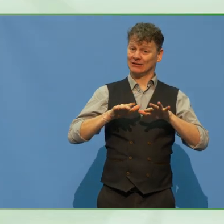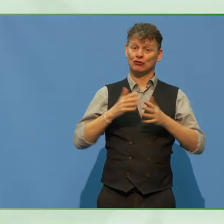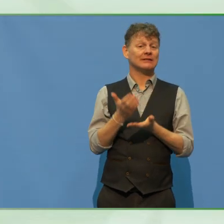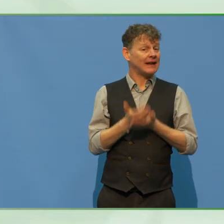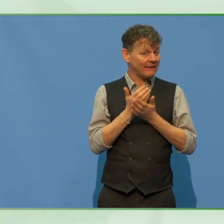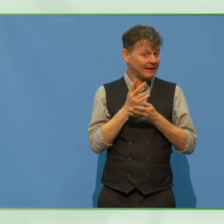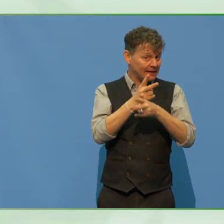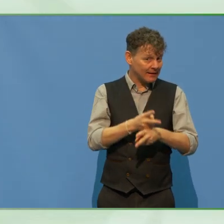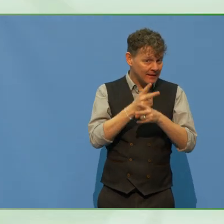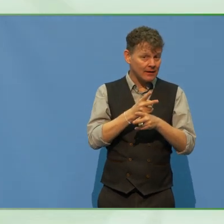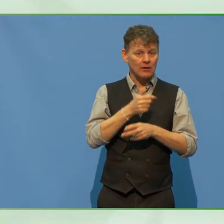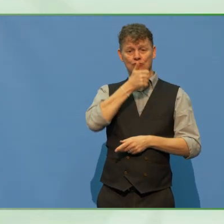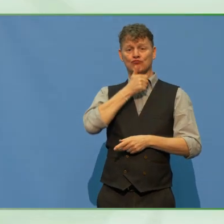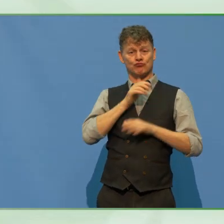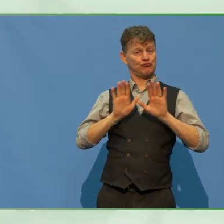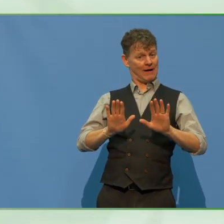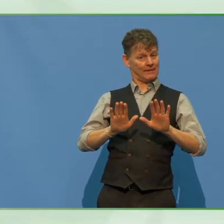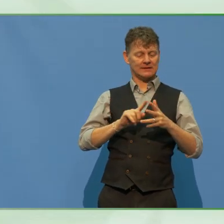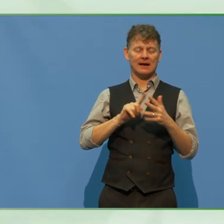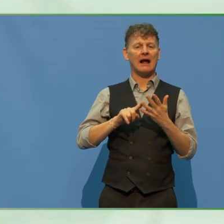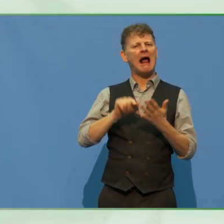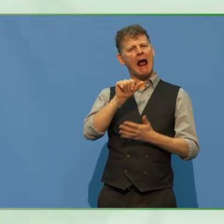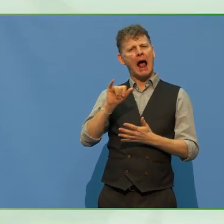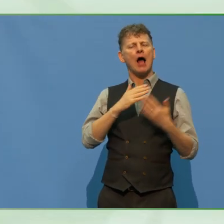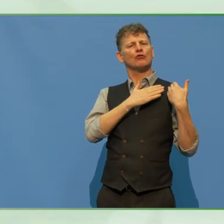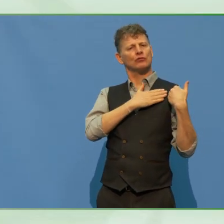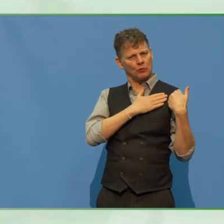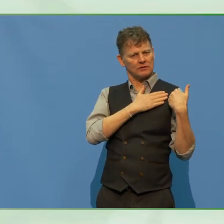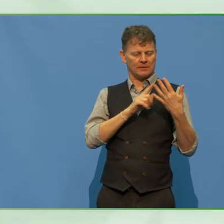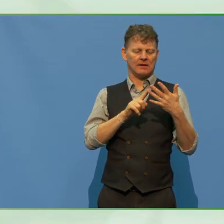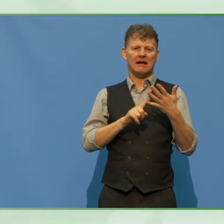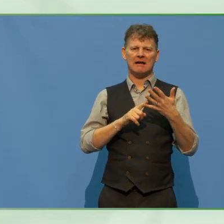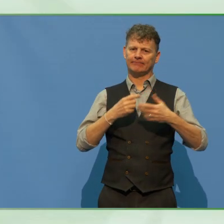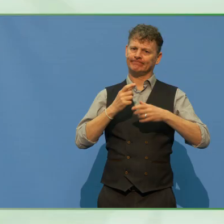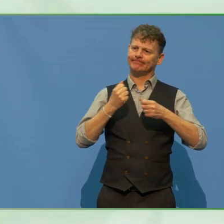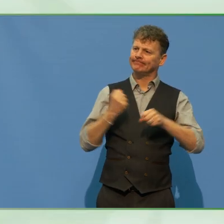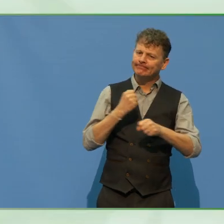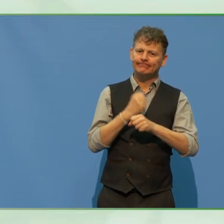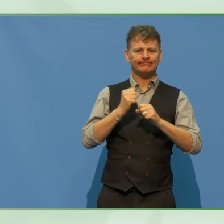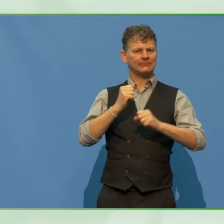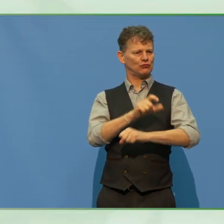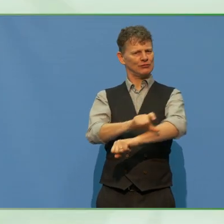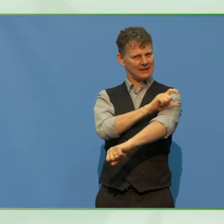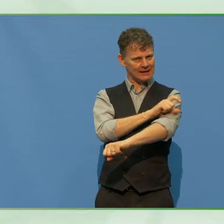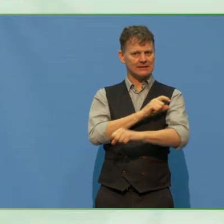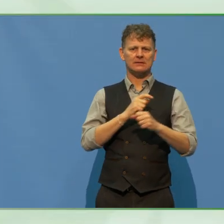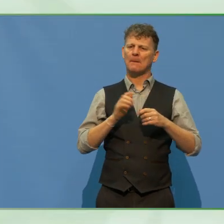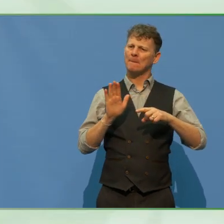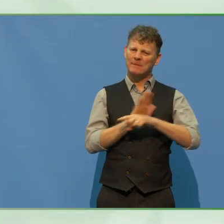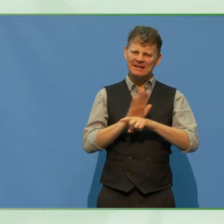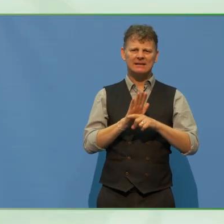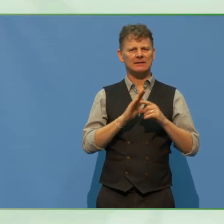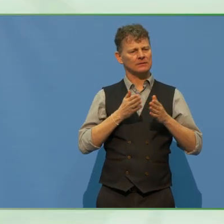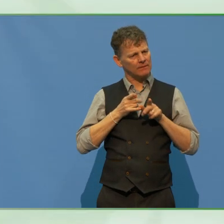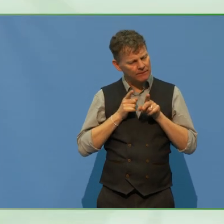privacy, responsible AI, enterprise resilience, responsible business practice, and security,